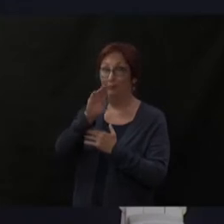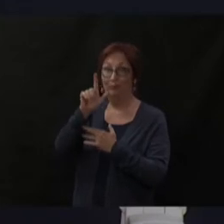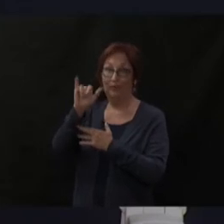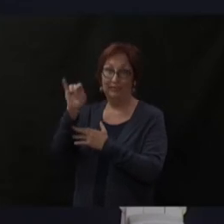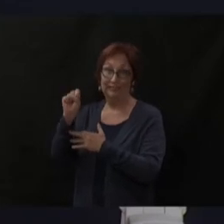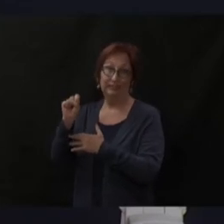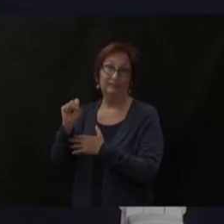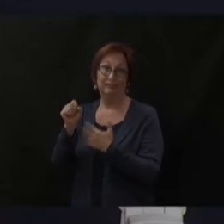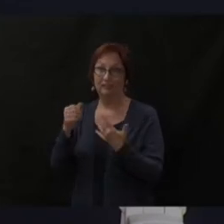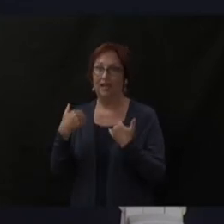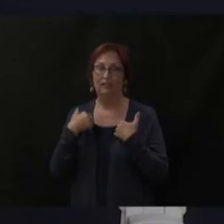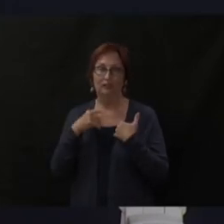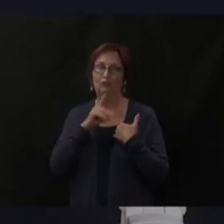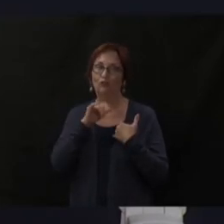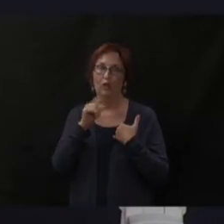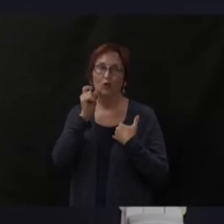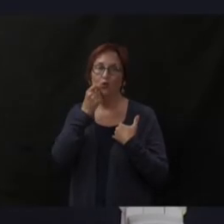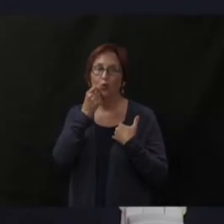walls.